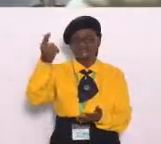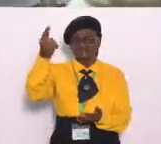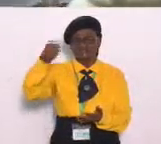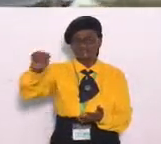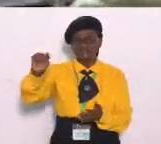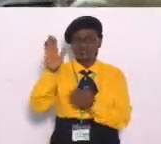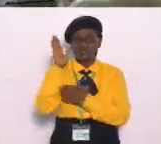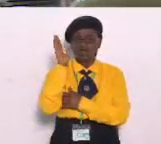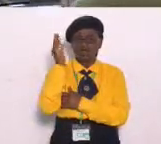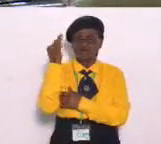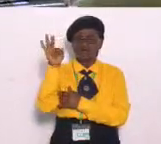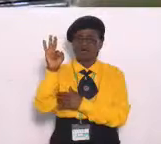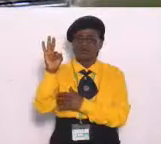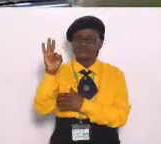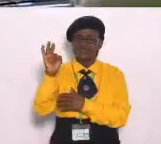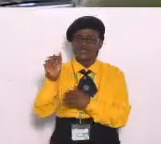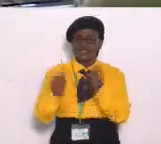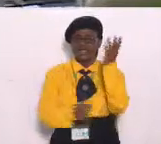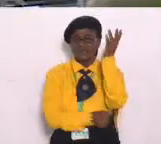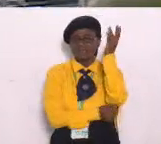Amen. The God of